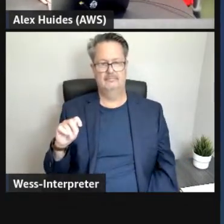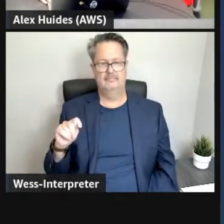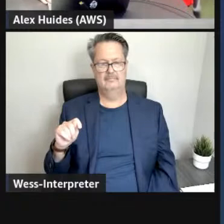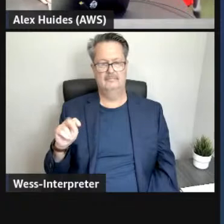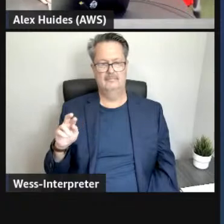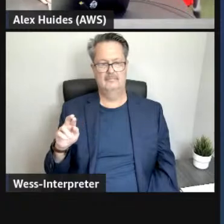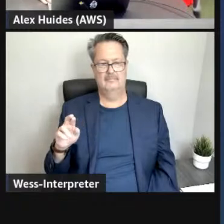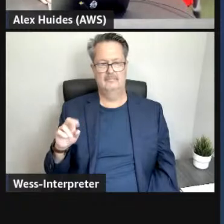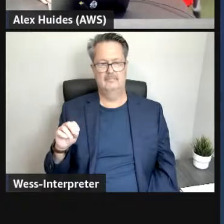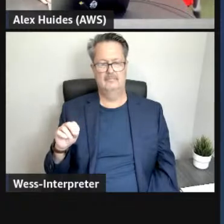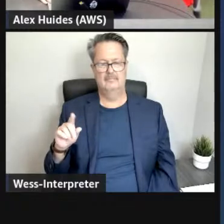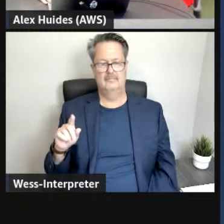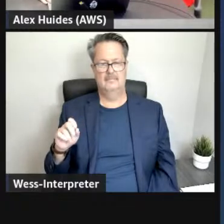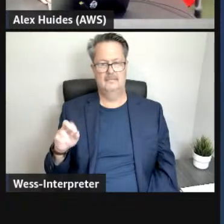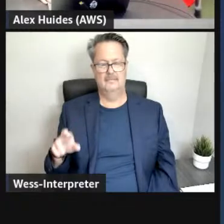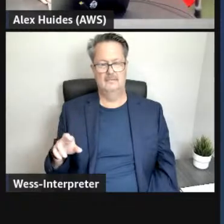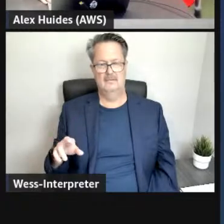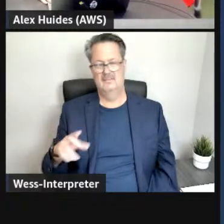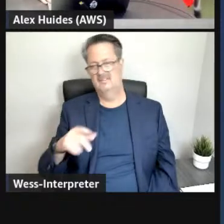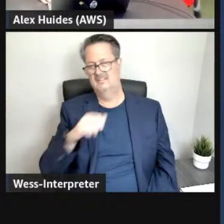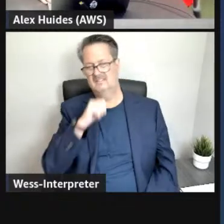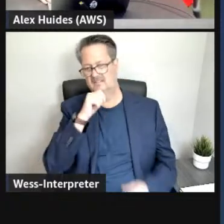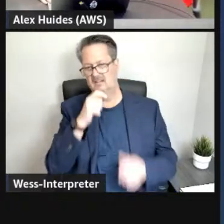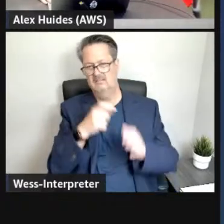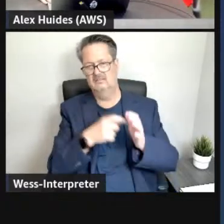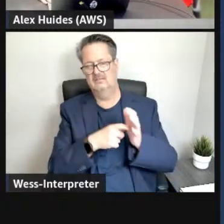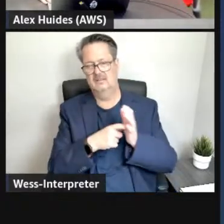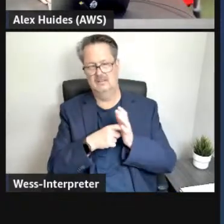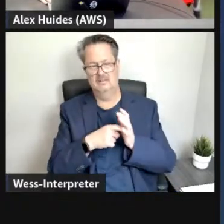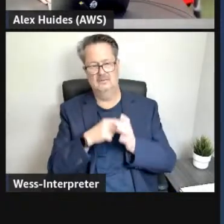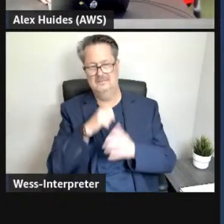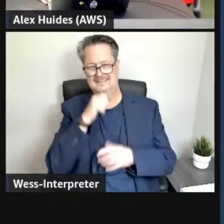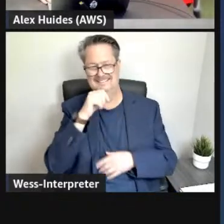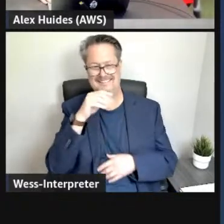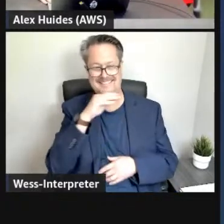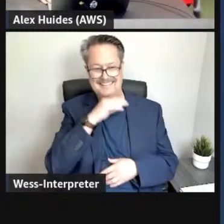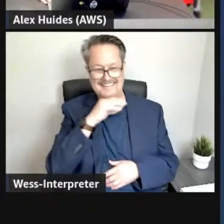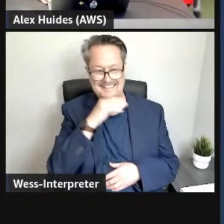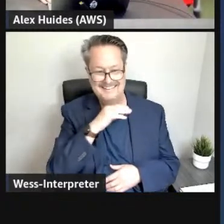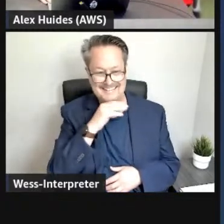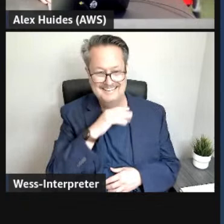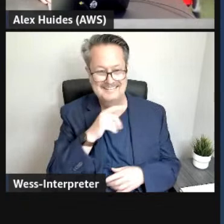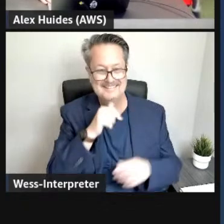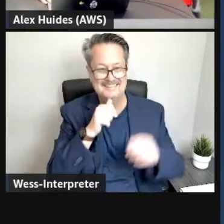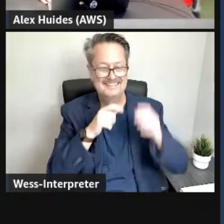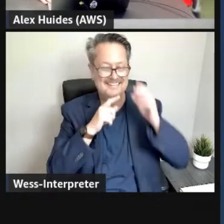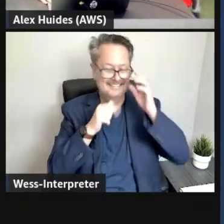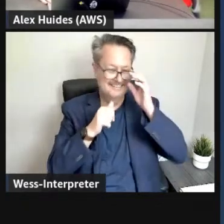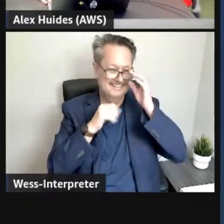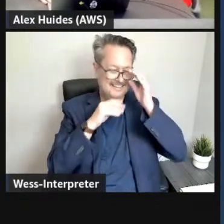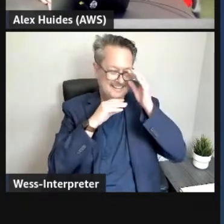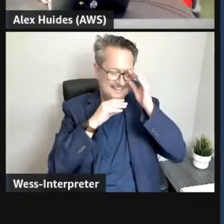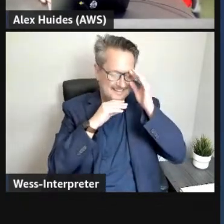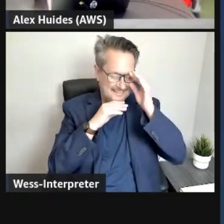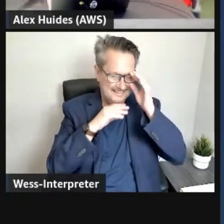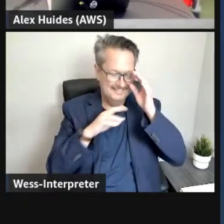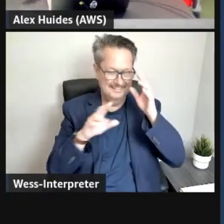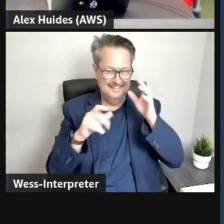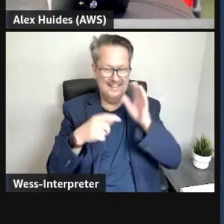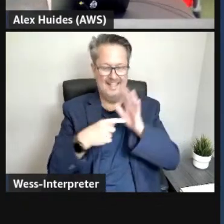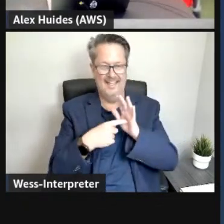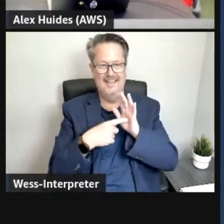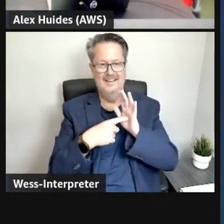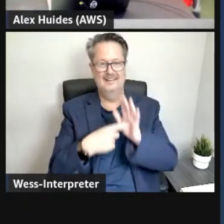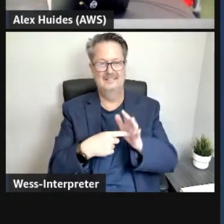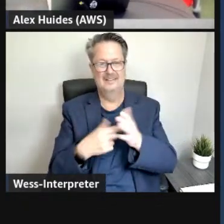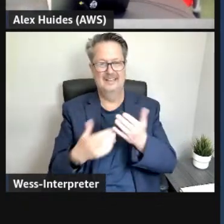No networking expertise required. We didn't lie. We didn't lie. Correct, because I just show you how easy it was